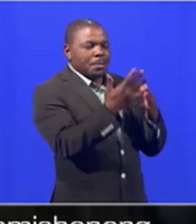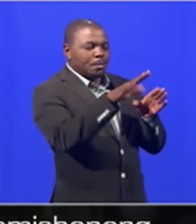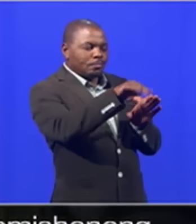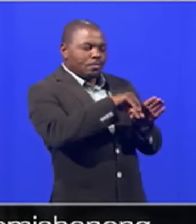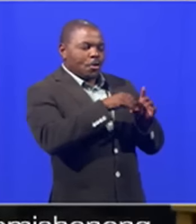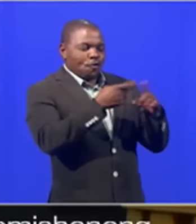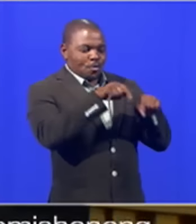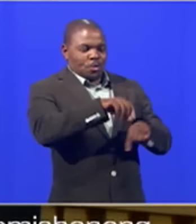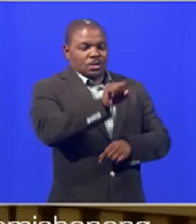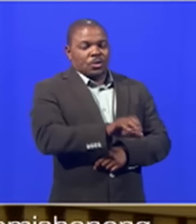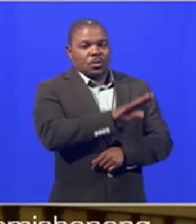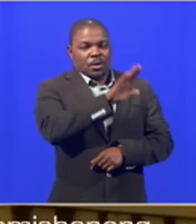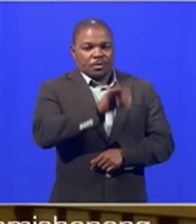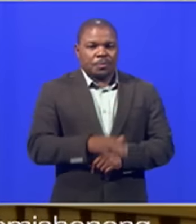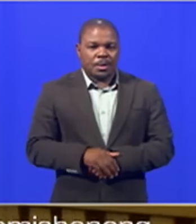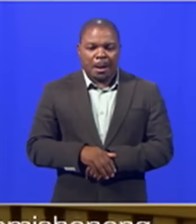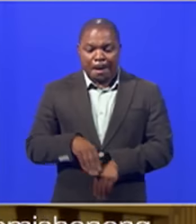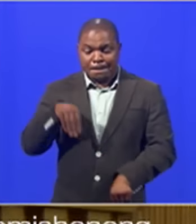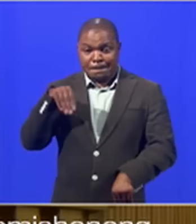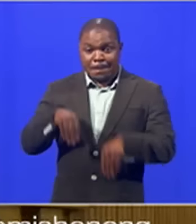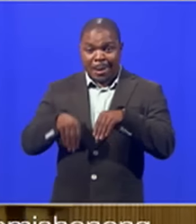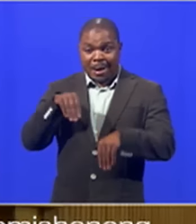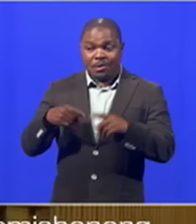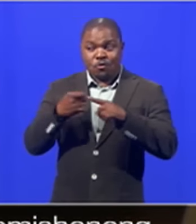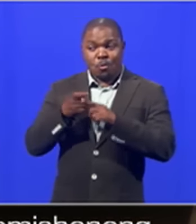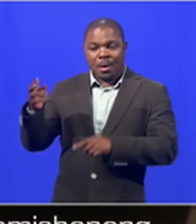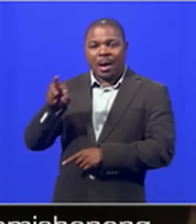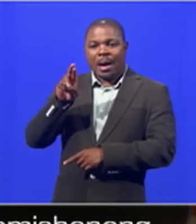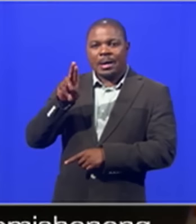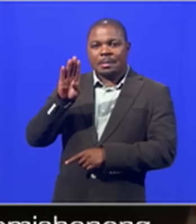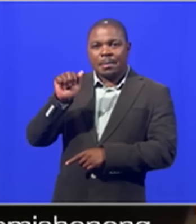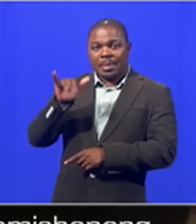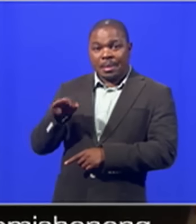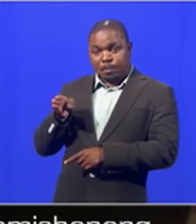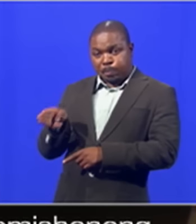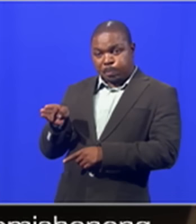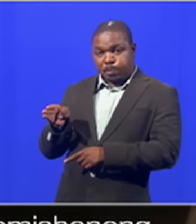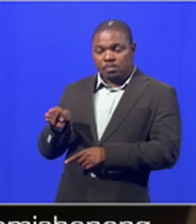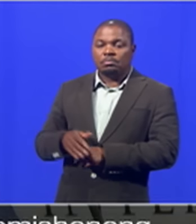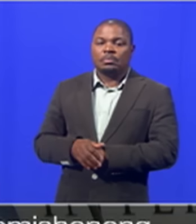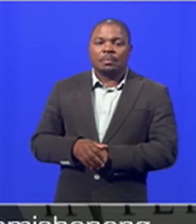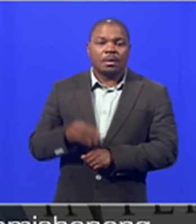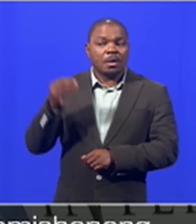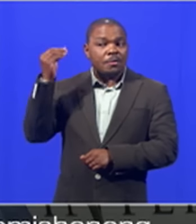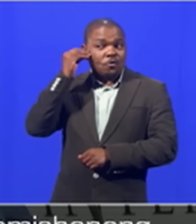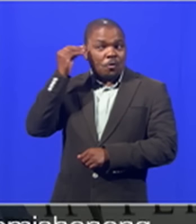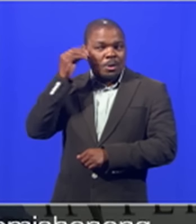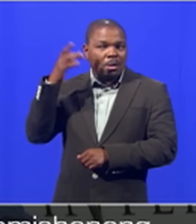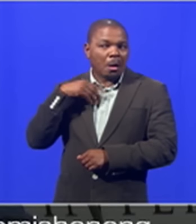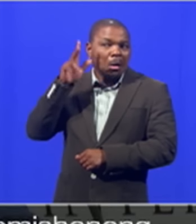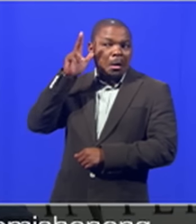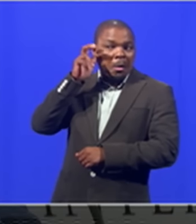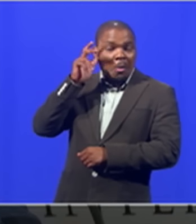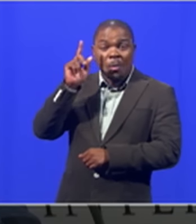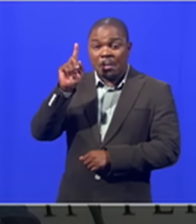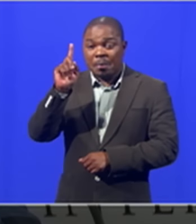There is a mine in Richards Bay, but then the information as it came was